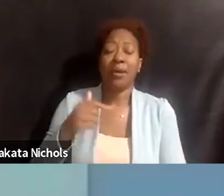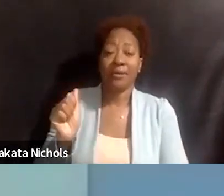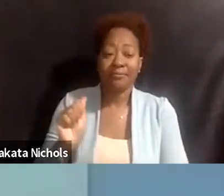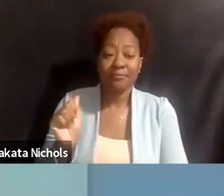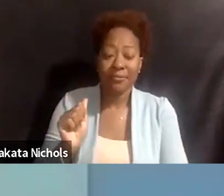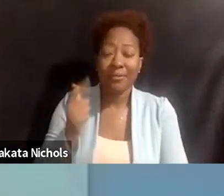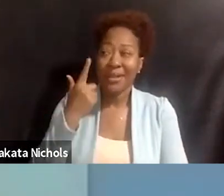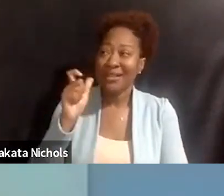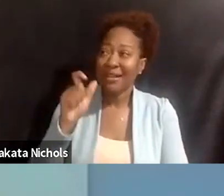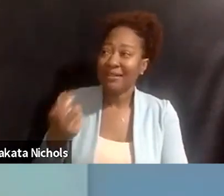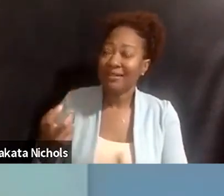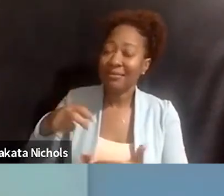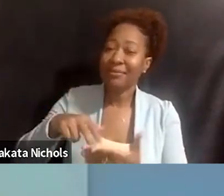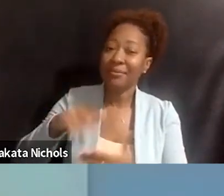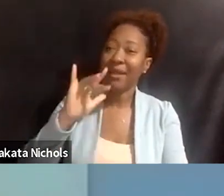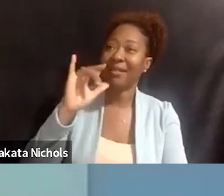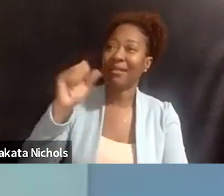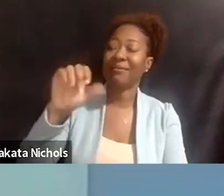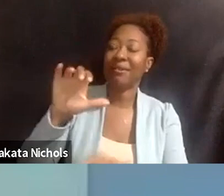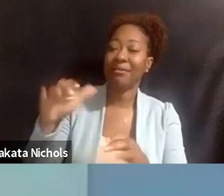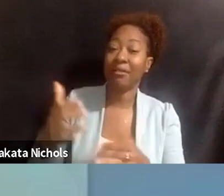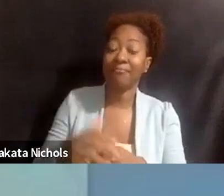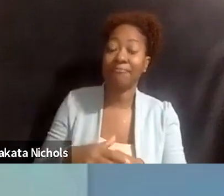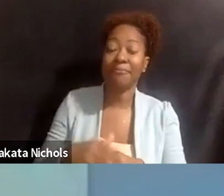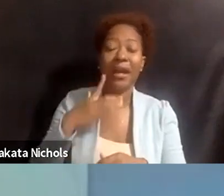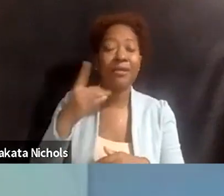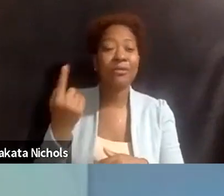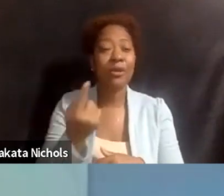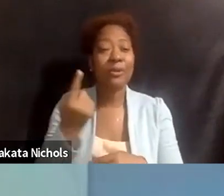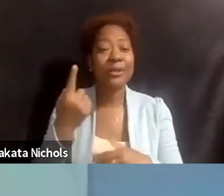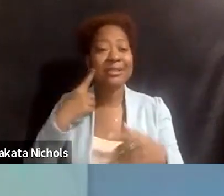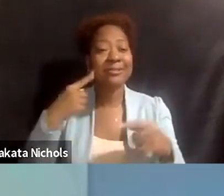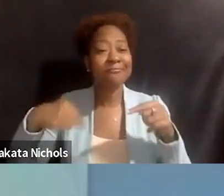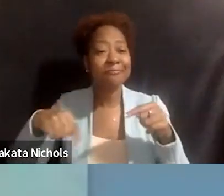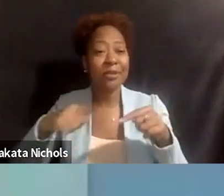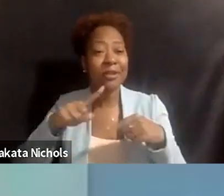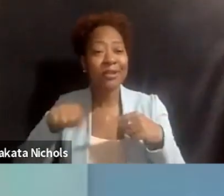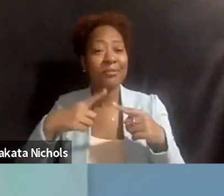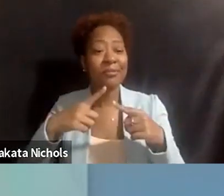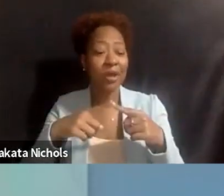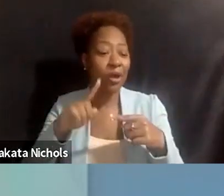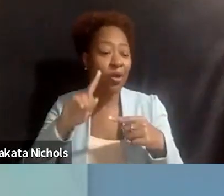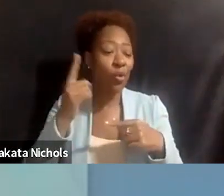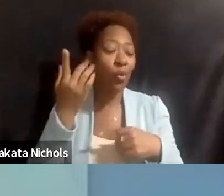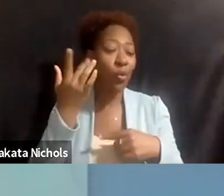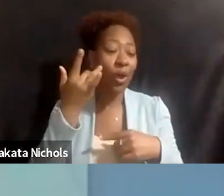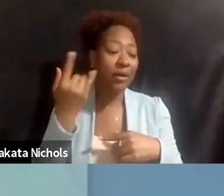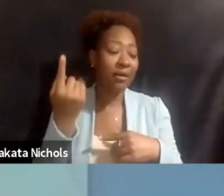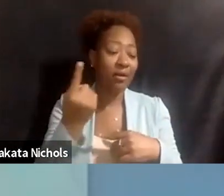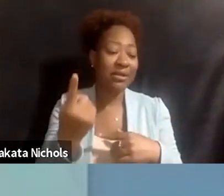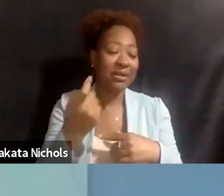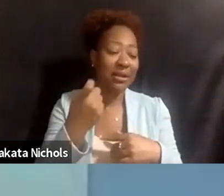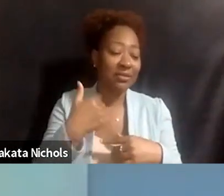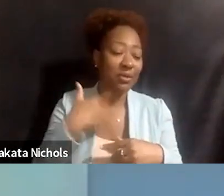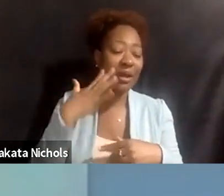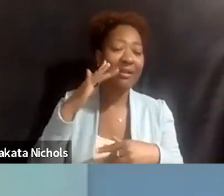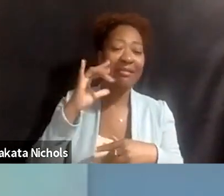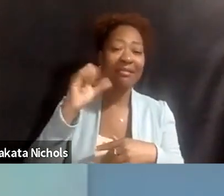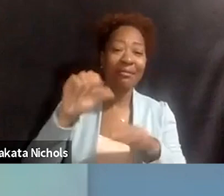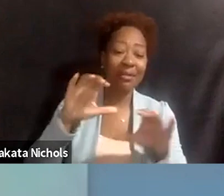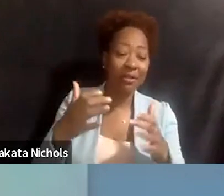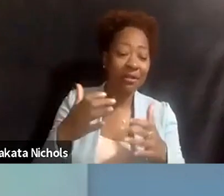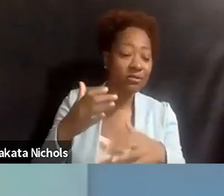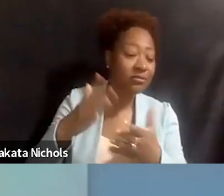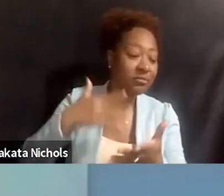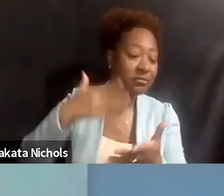leave class. I was nervous that classmates would notice me leaving and ask why I had to leave class periodically, which